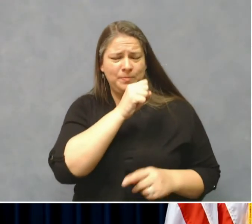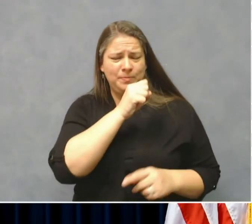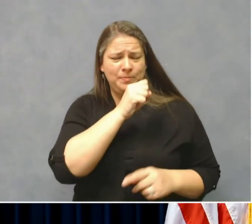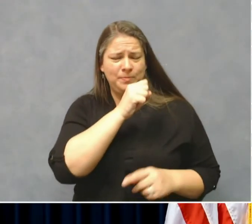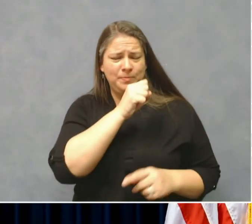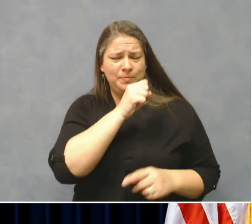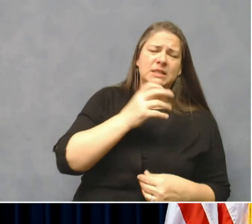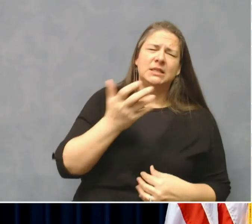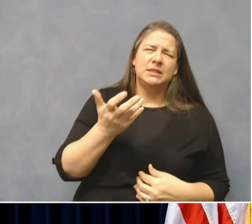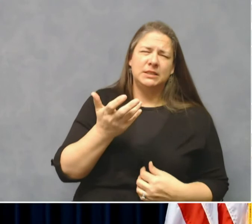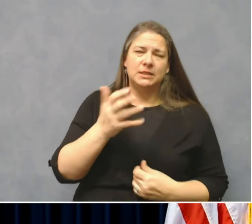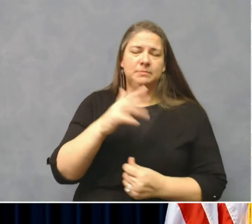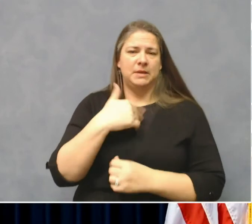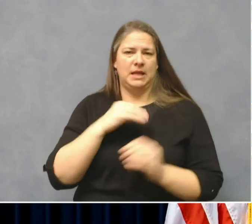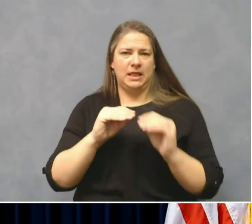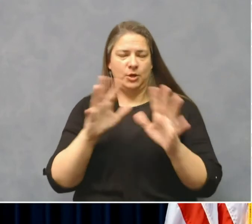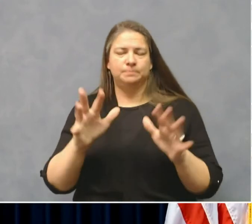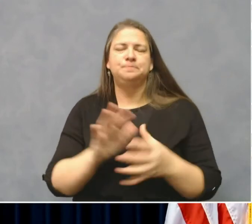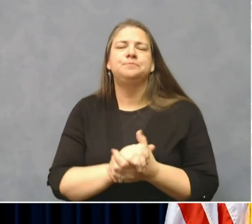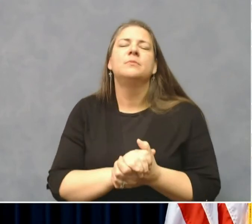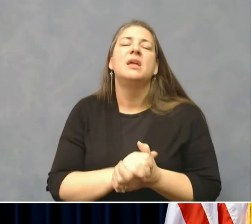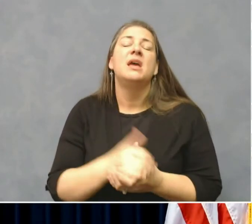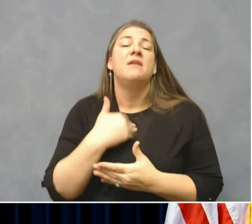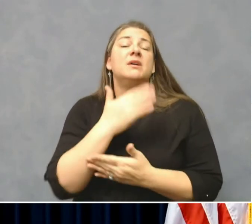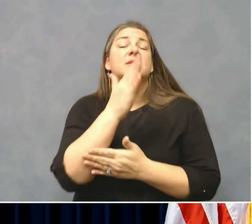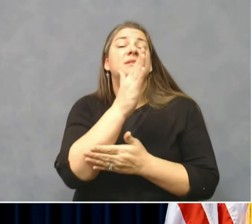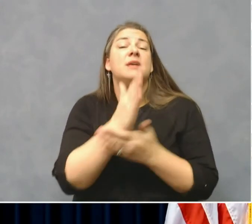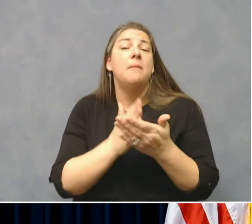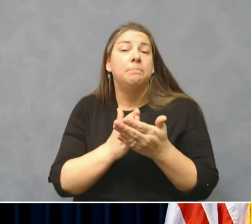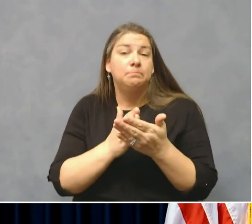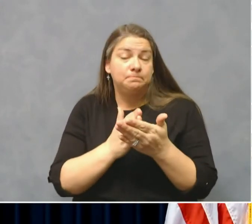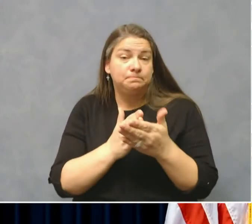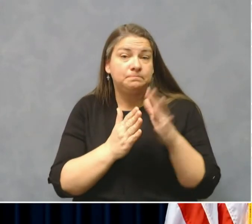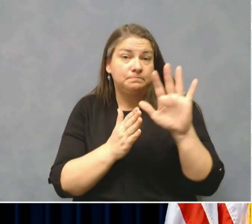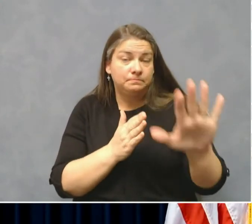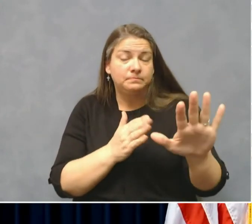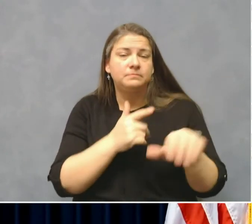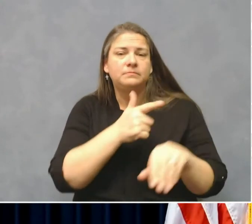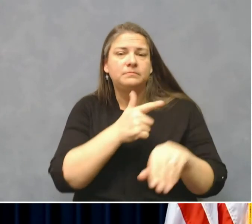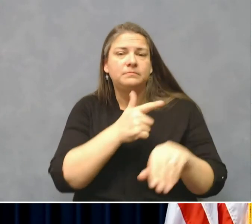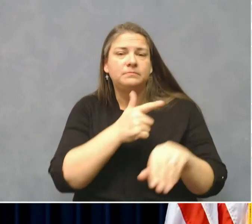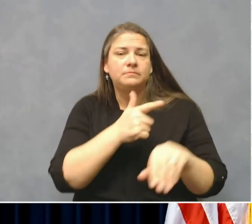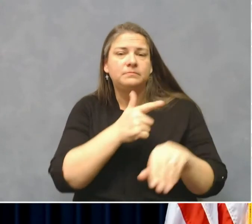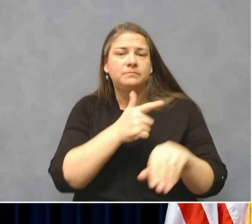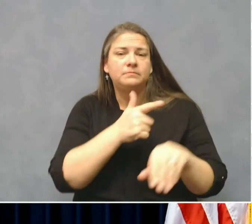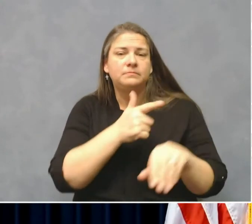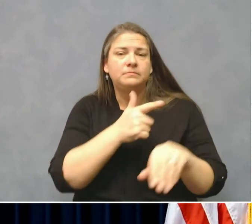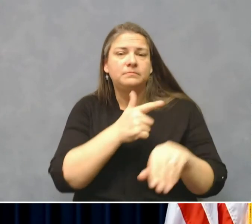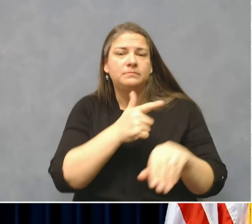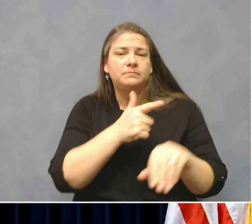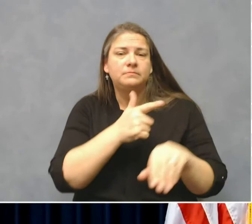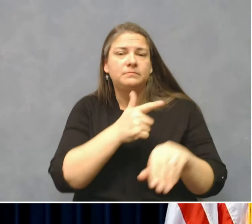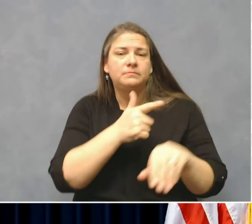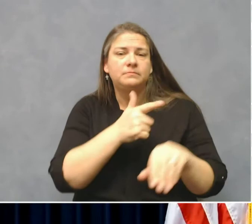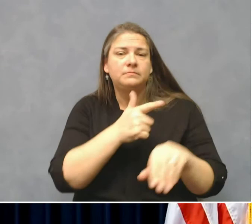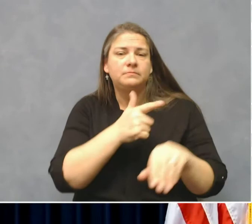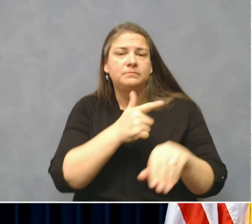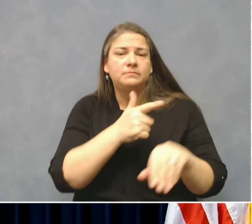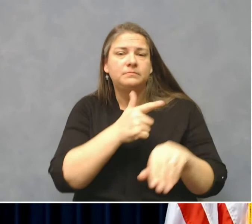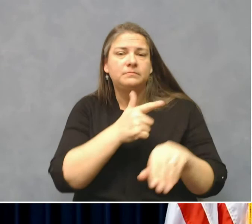as entities that have 33% capacity. Their